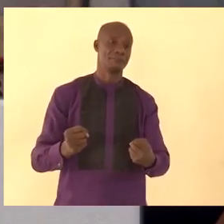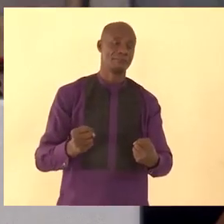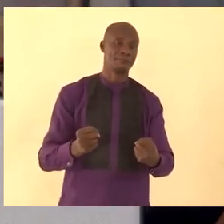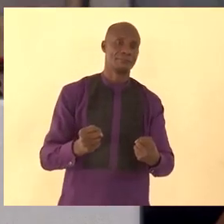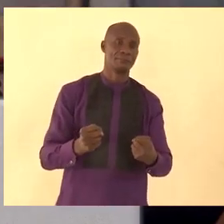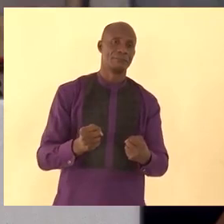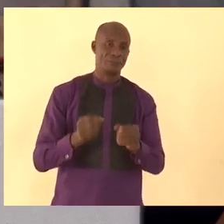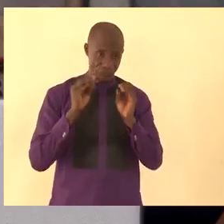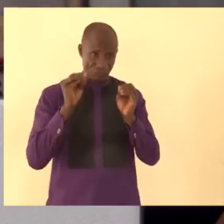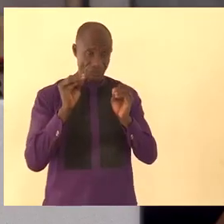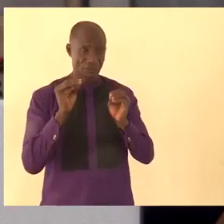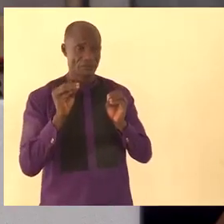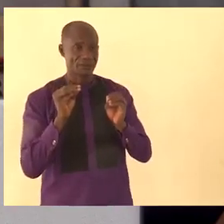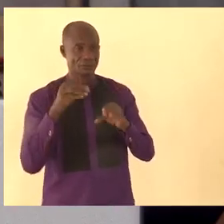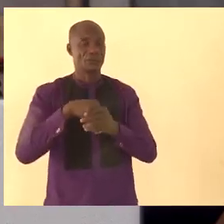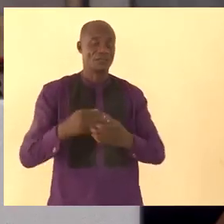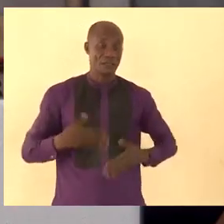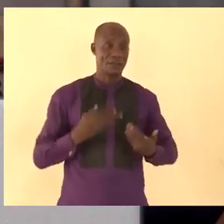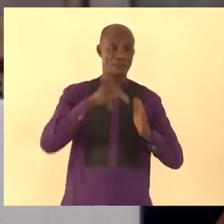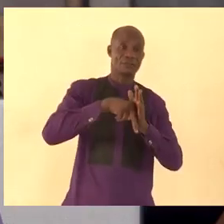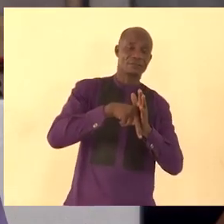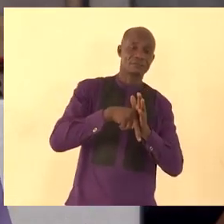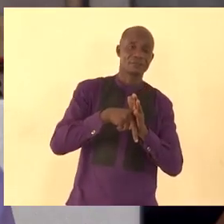I teach a course on happiness, as you all know, and